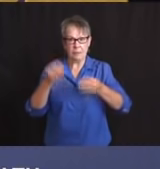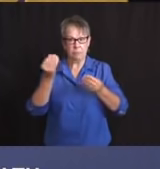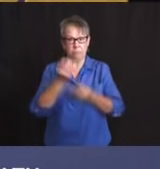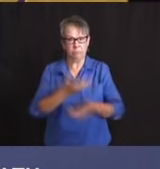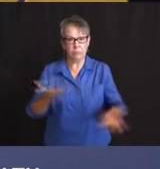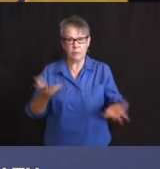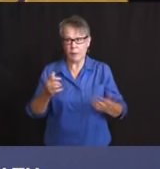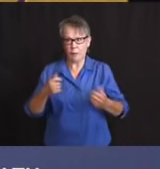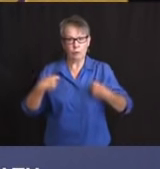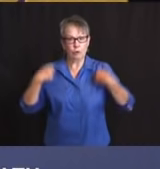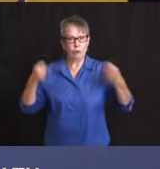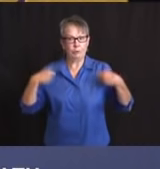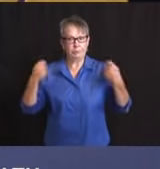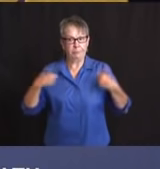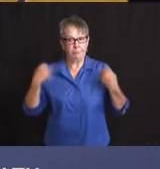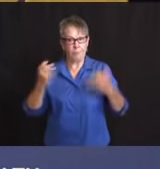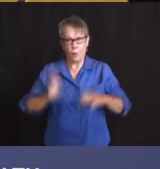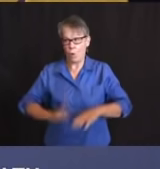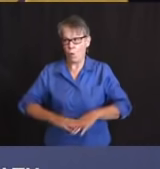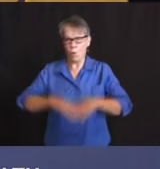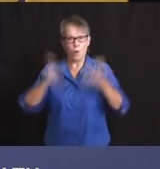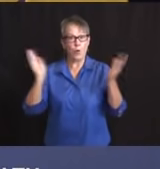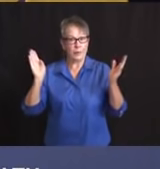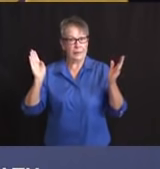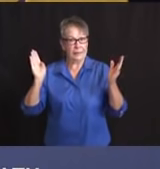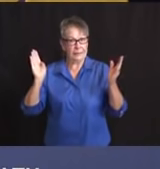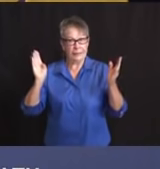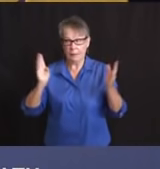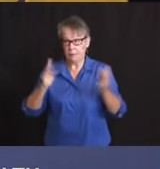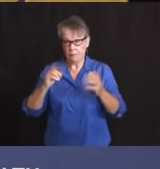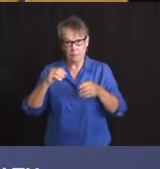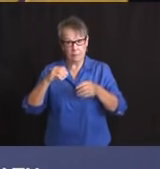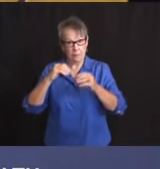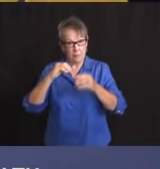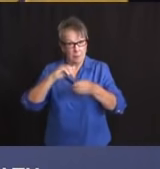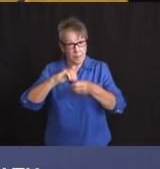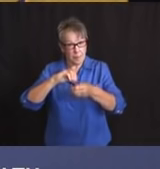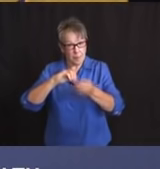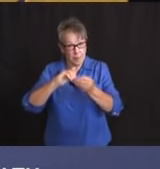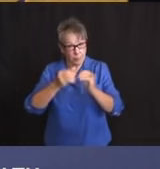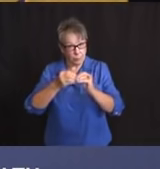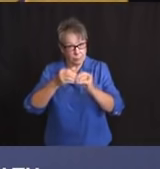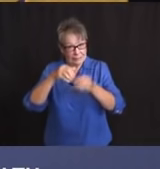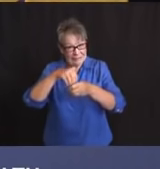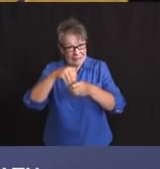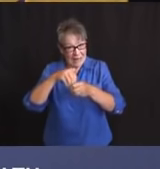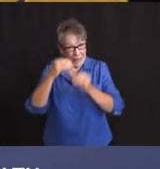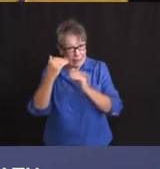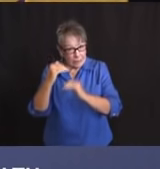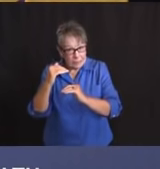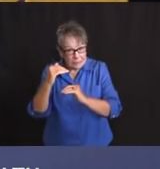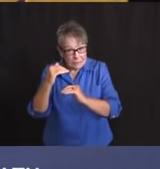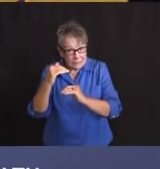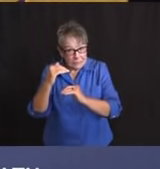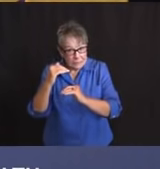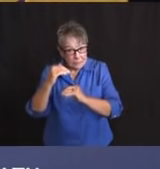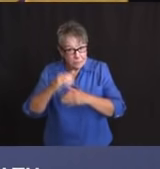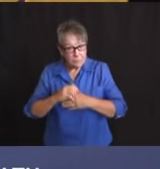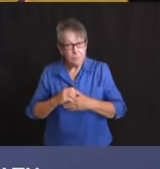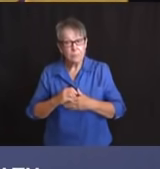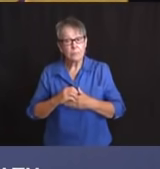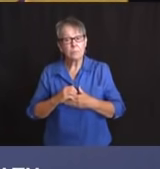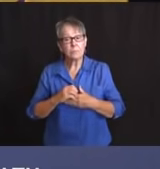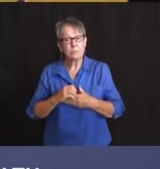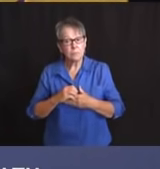thousands of Jersey residents who live in either townhouses, apartment complexes, and so forth, and they have fitness centers, and they may not have somebody